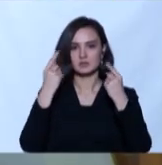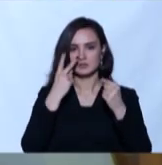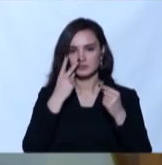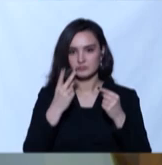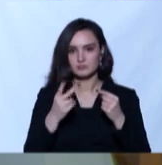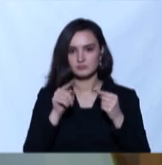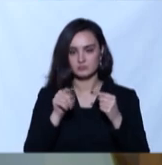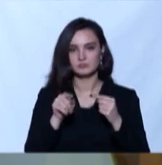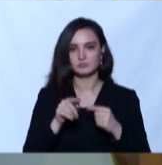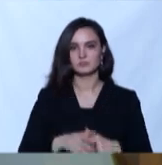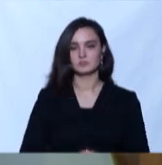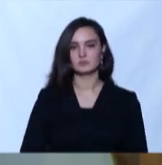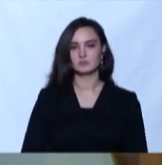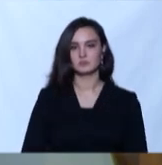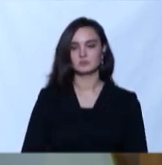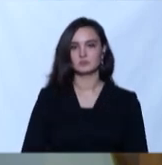wizard. Excellent.